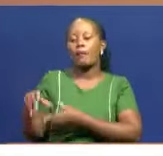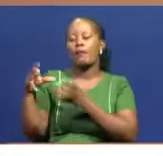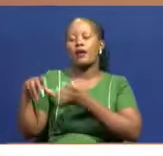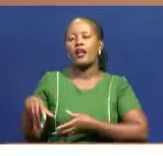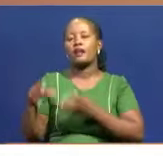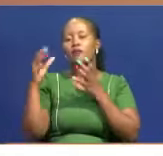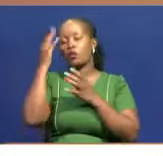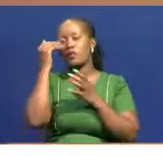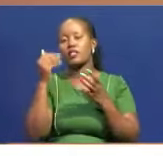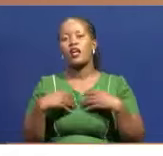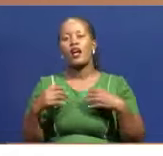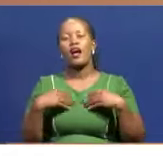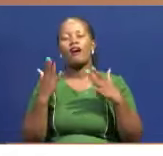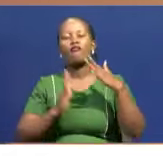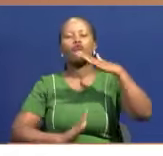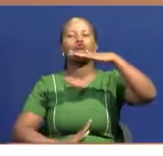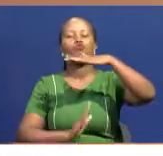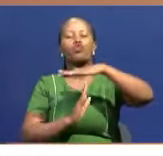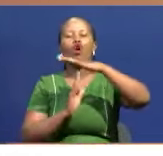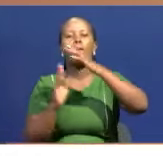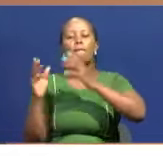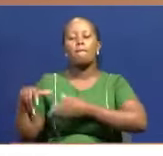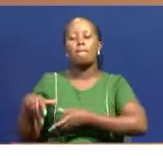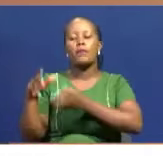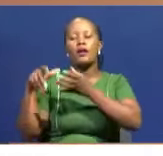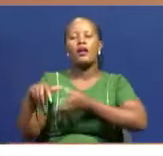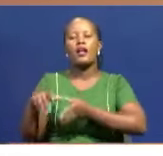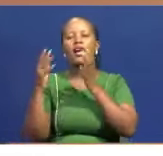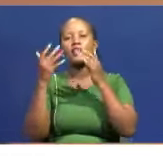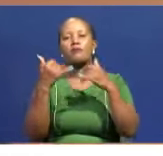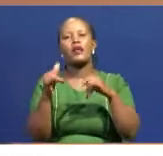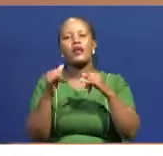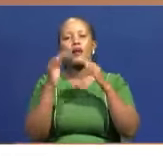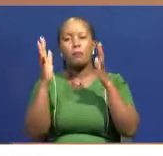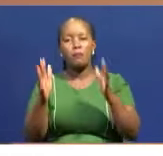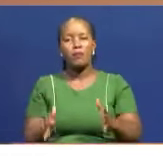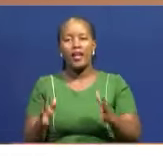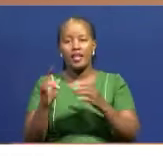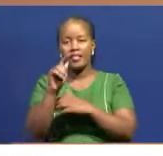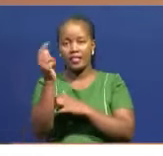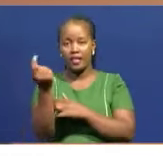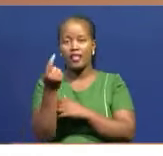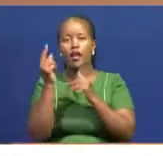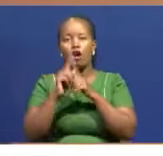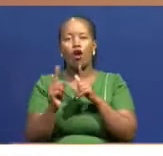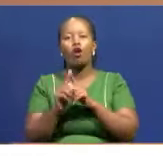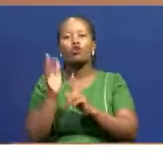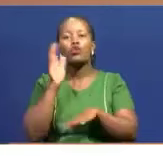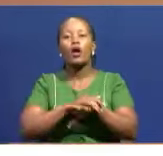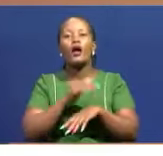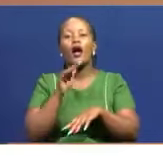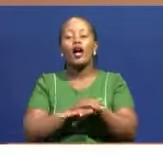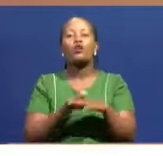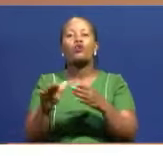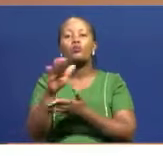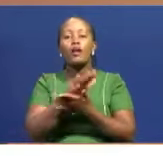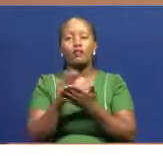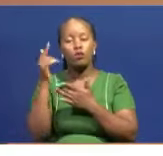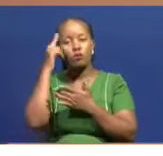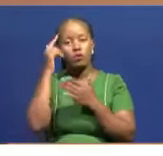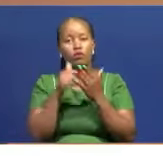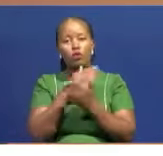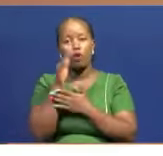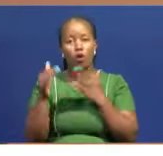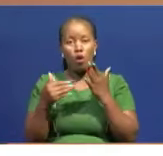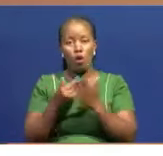top rugby players in Kenya to play in a competitive event for a month, it then gives a good platform for them to stay sharp. It also gives a